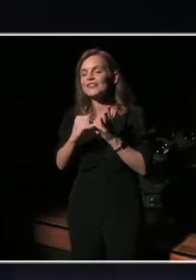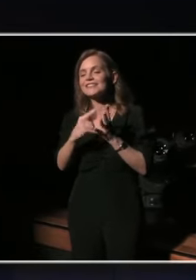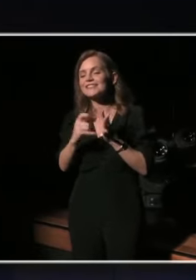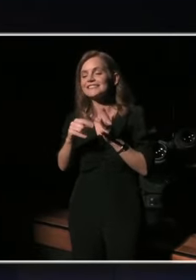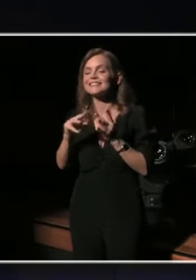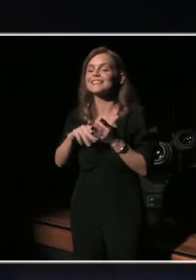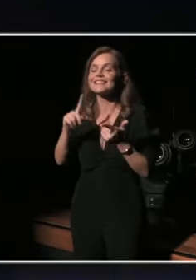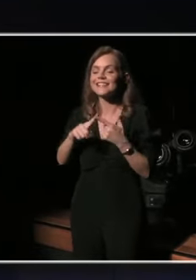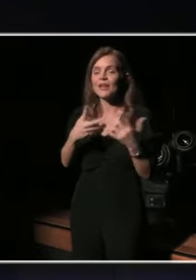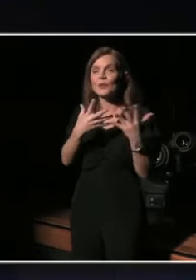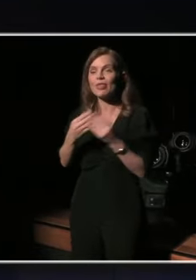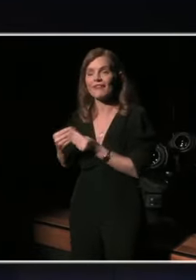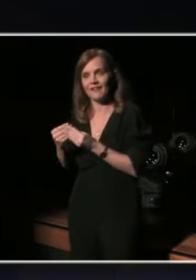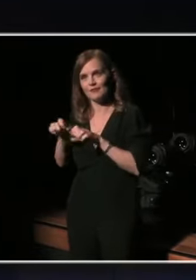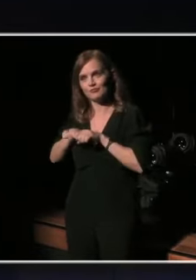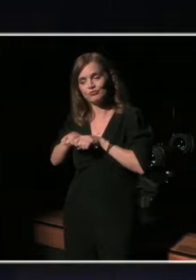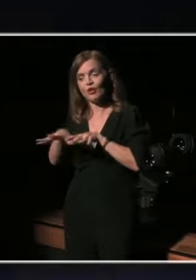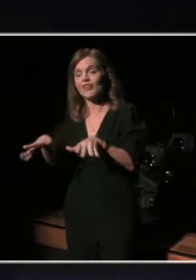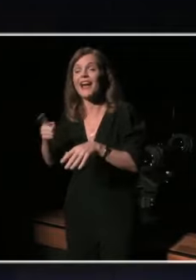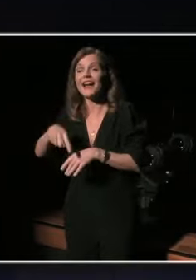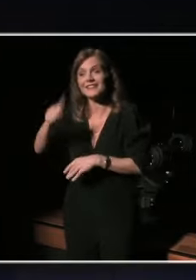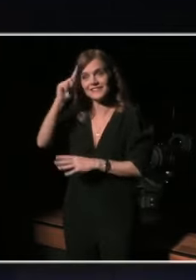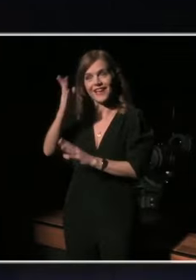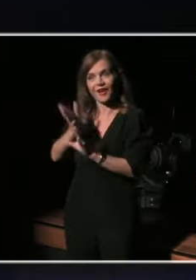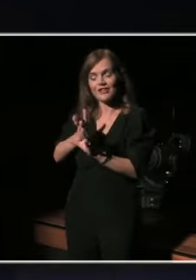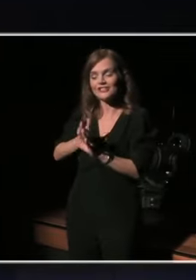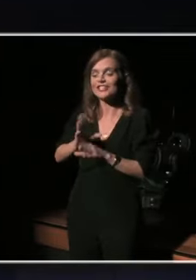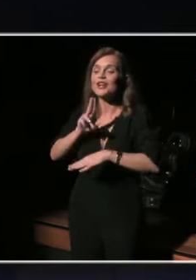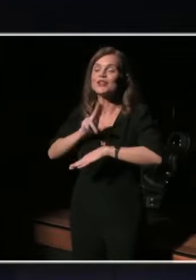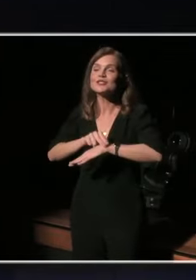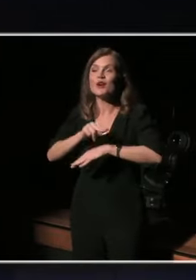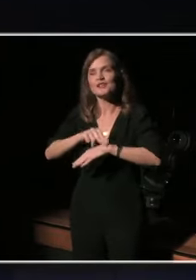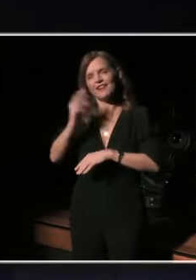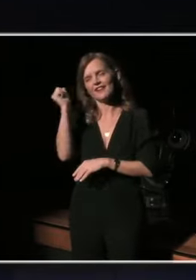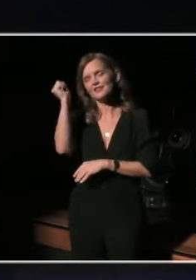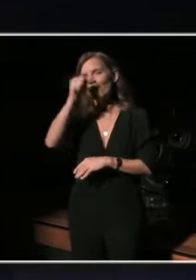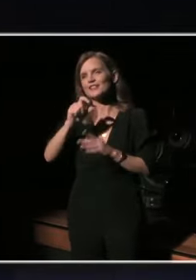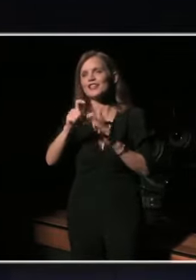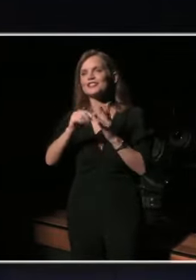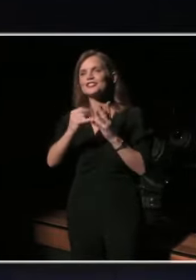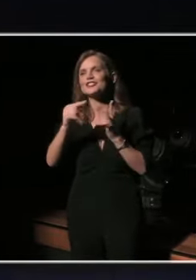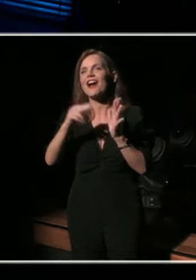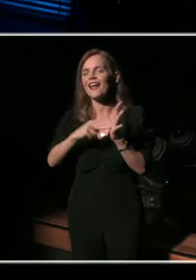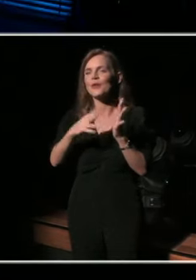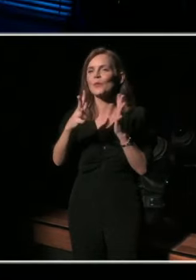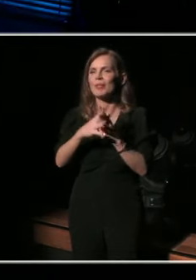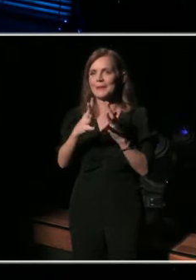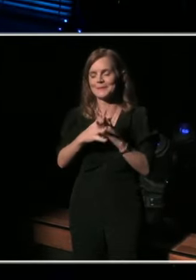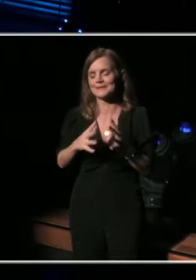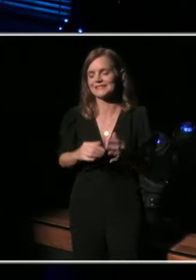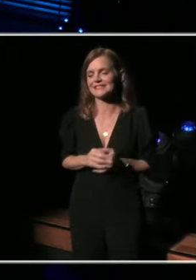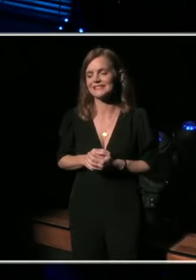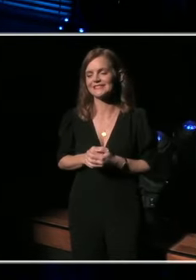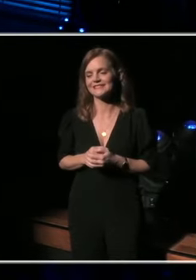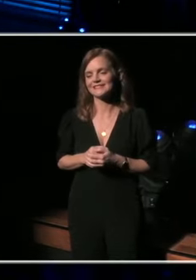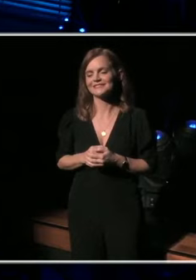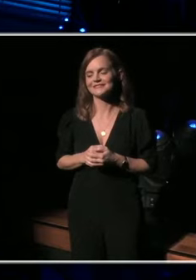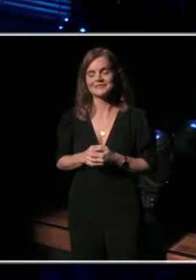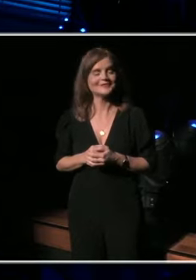with her, its broadcaster and psychologist, Dr. Sean Williams.